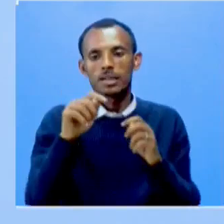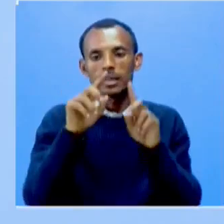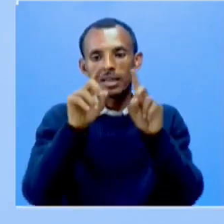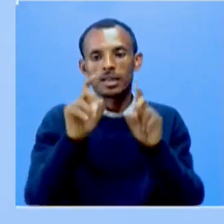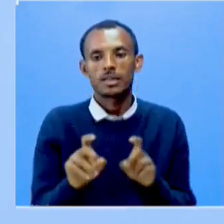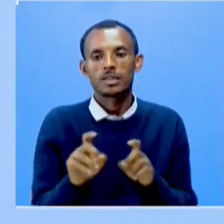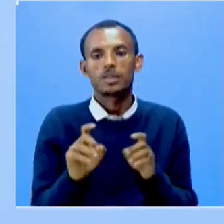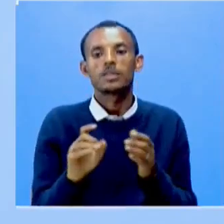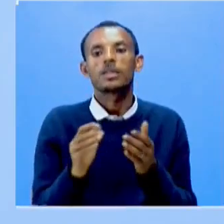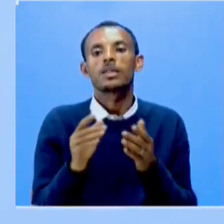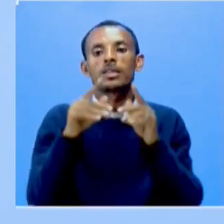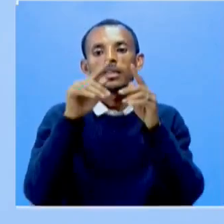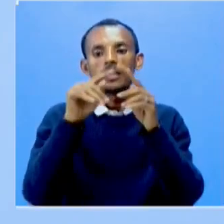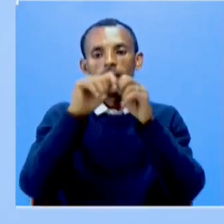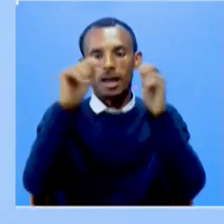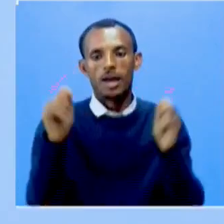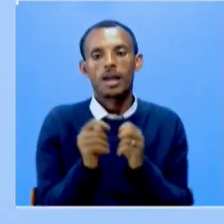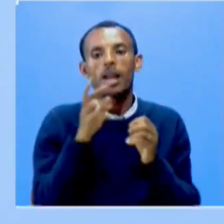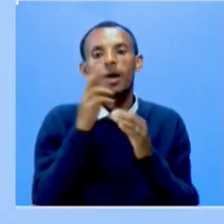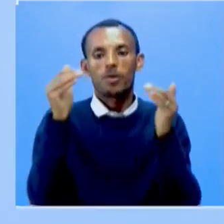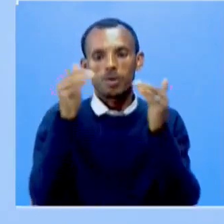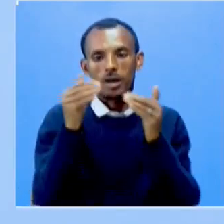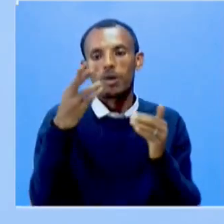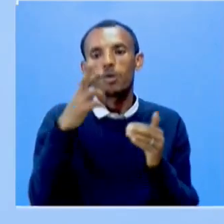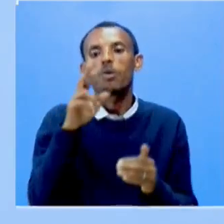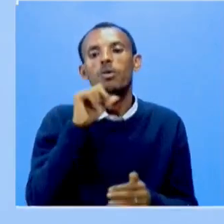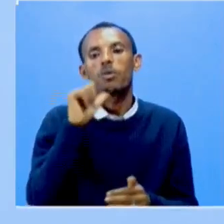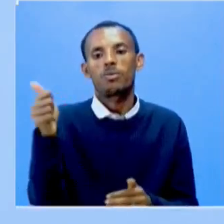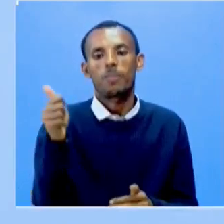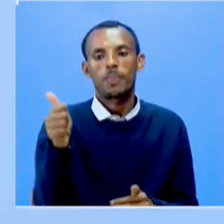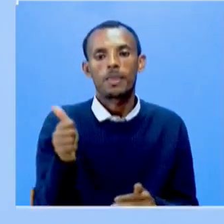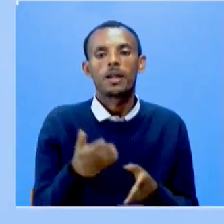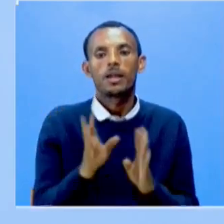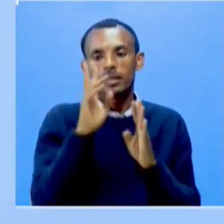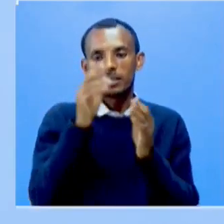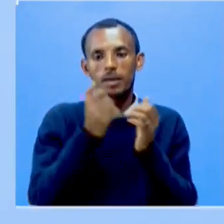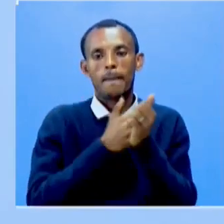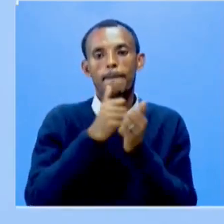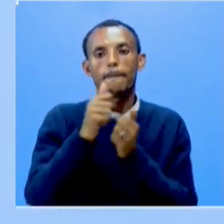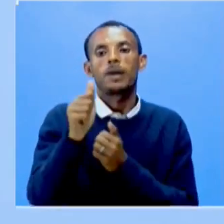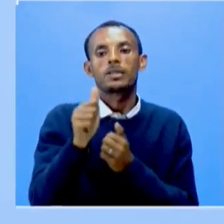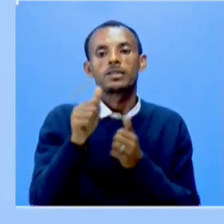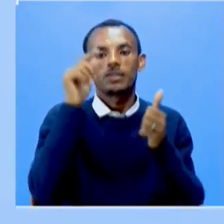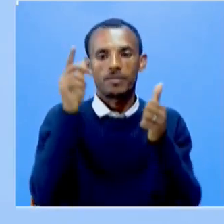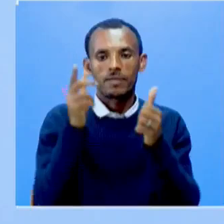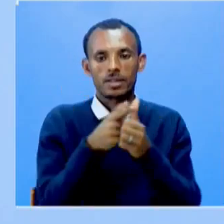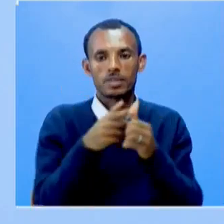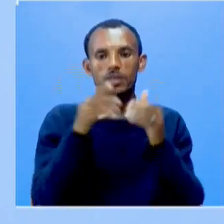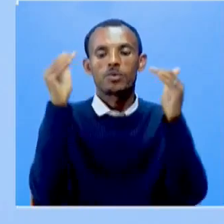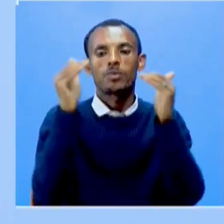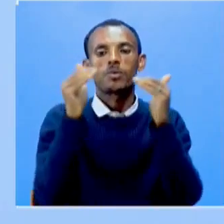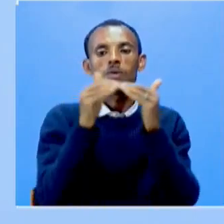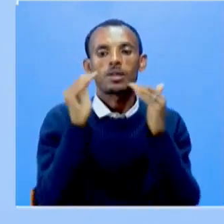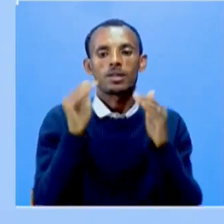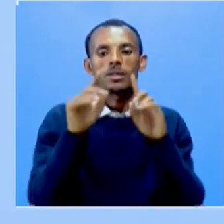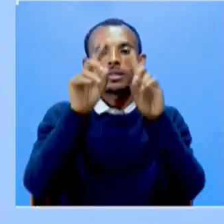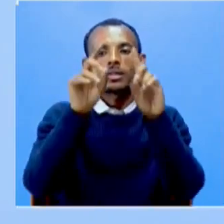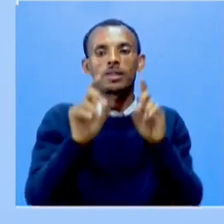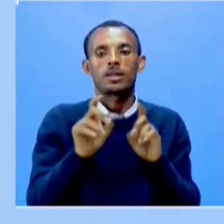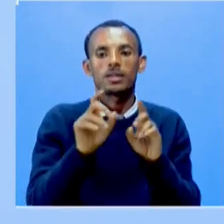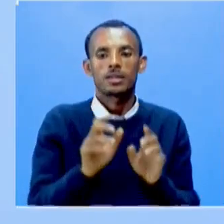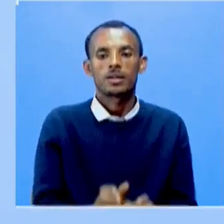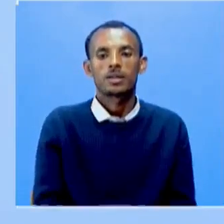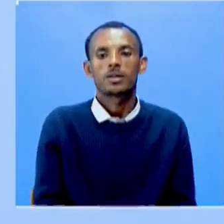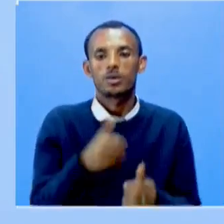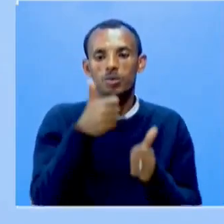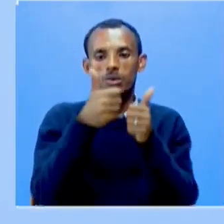are congruent or not. So let's proceed to the first congruency test,